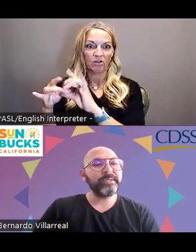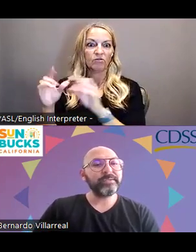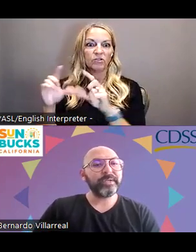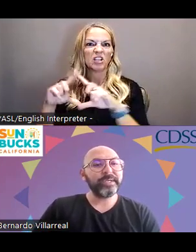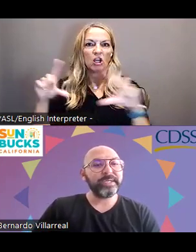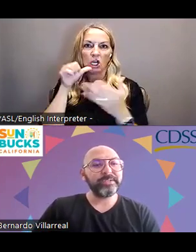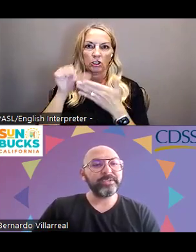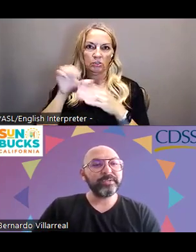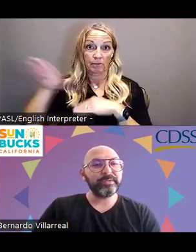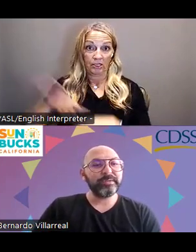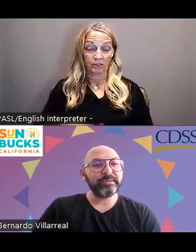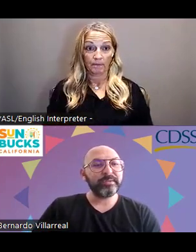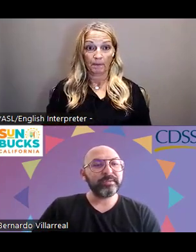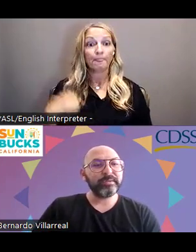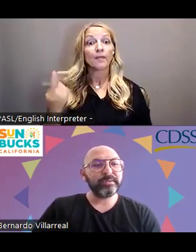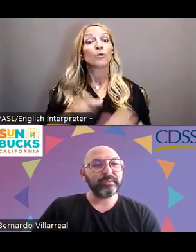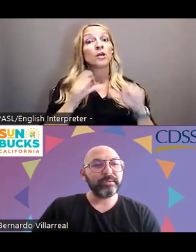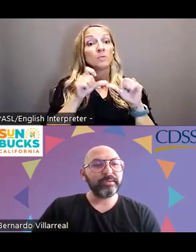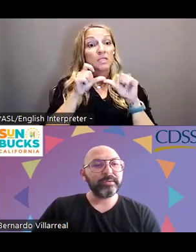We've been steadily starting